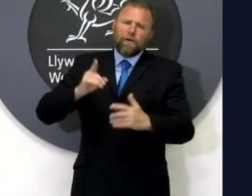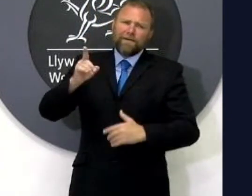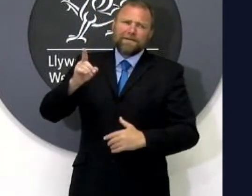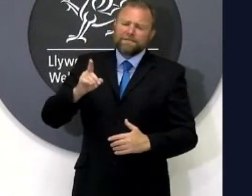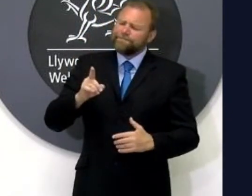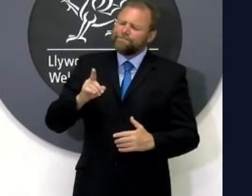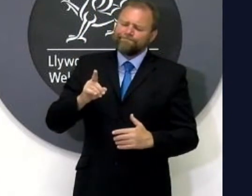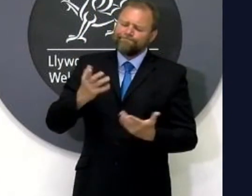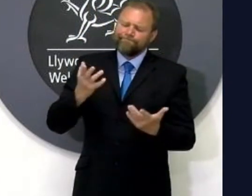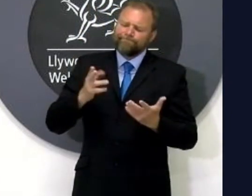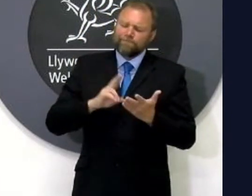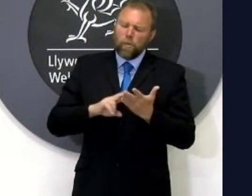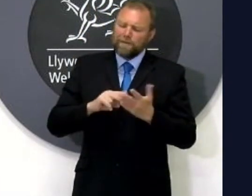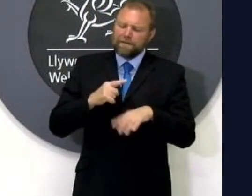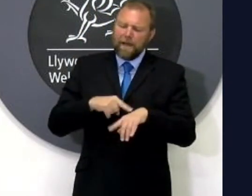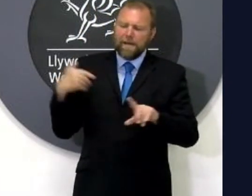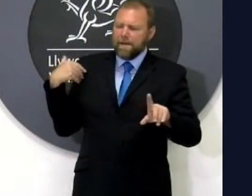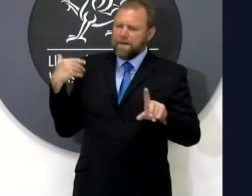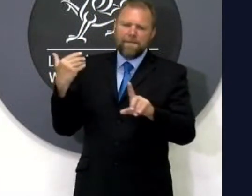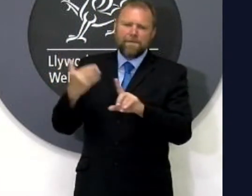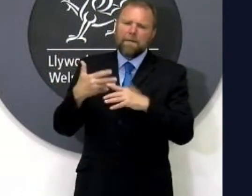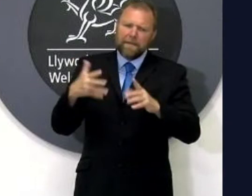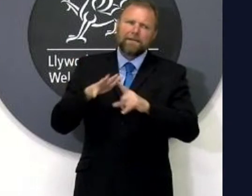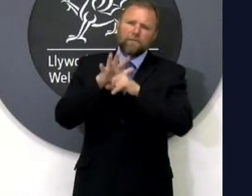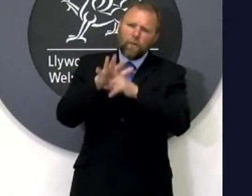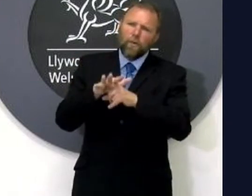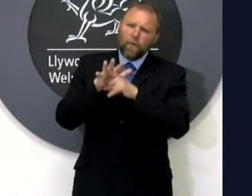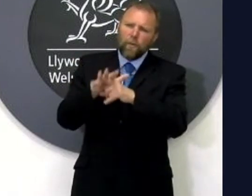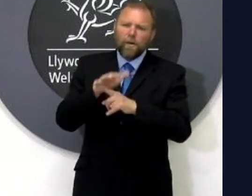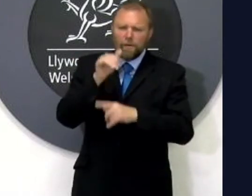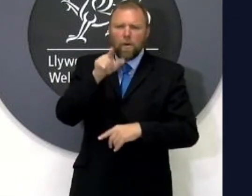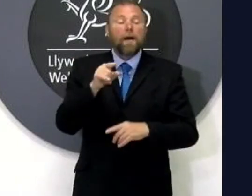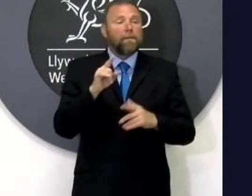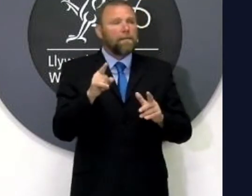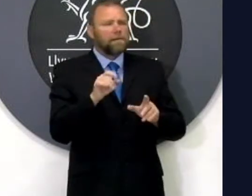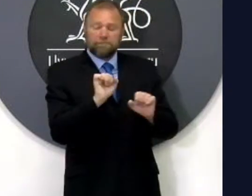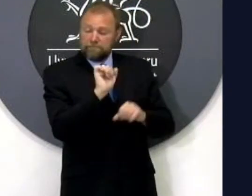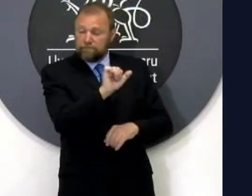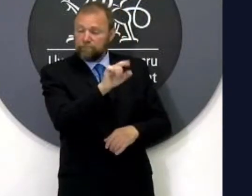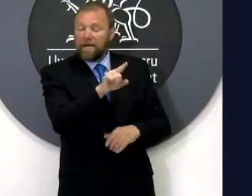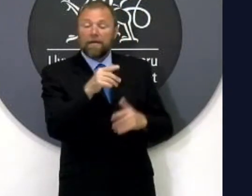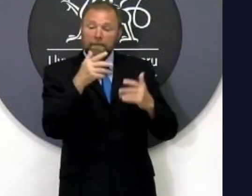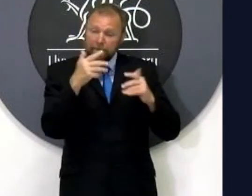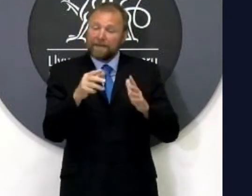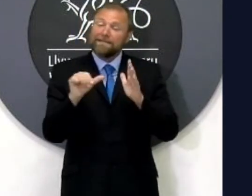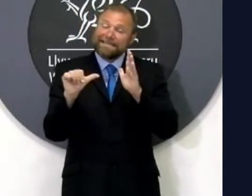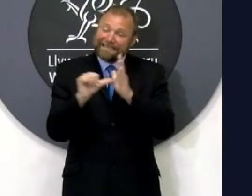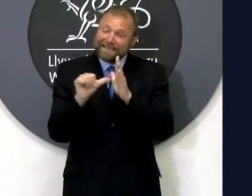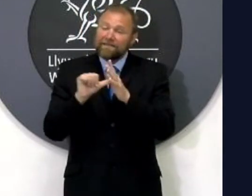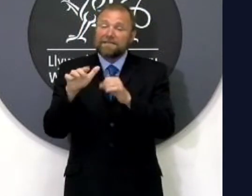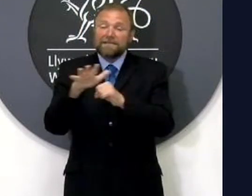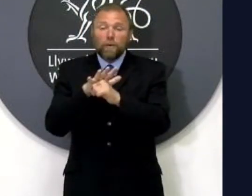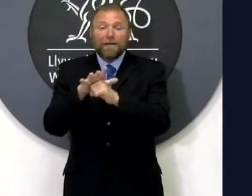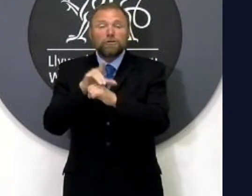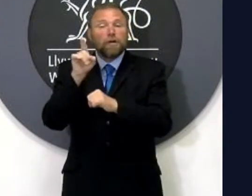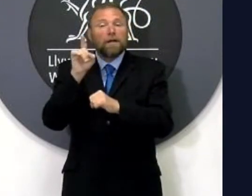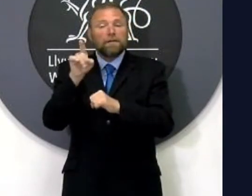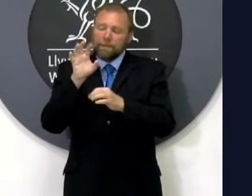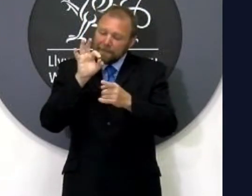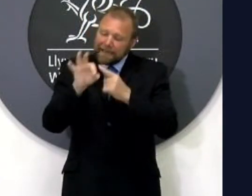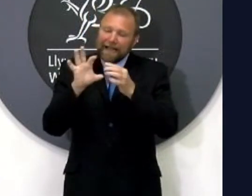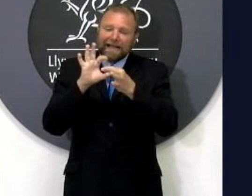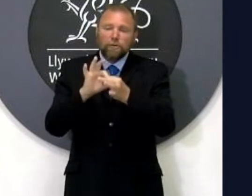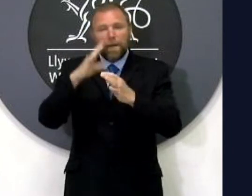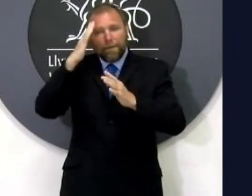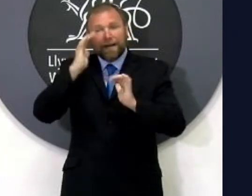strain, but as you say, there has been a long time now where we've been in a very difficult situation, in particular when it comes to mental health